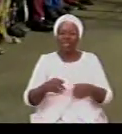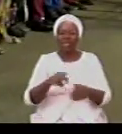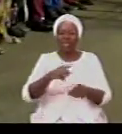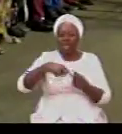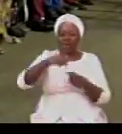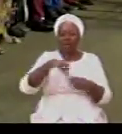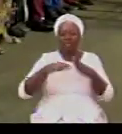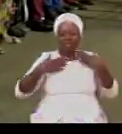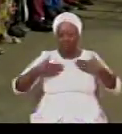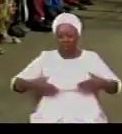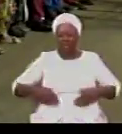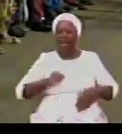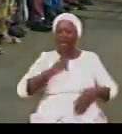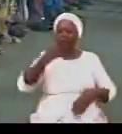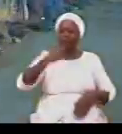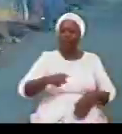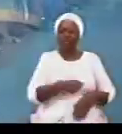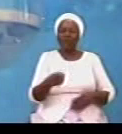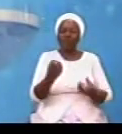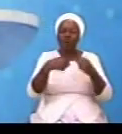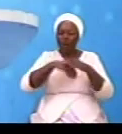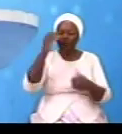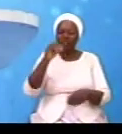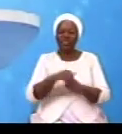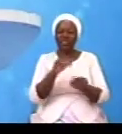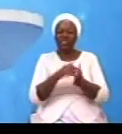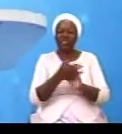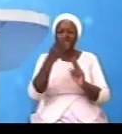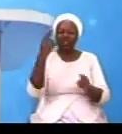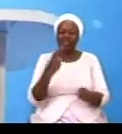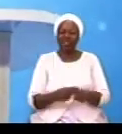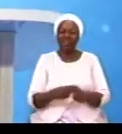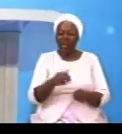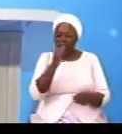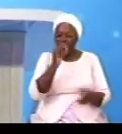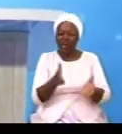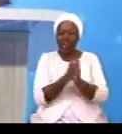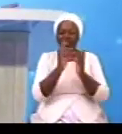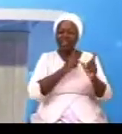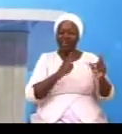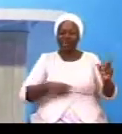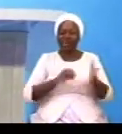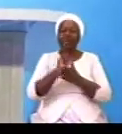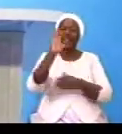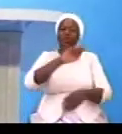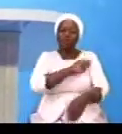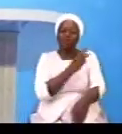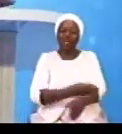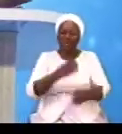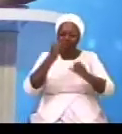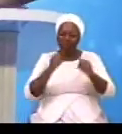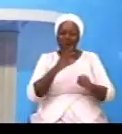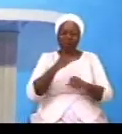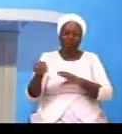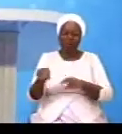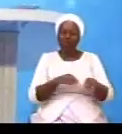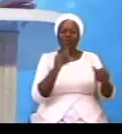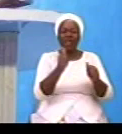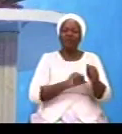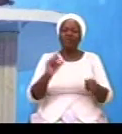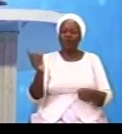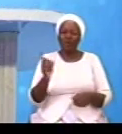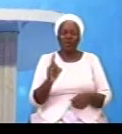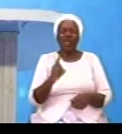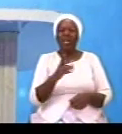name. I'm asking, Lord, that your mighty power will move everywhere. You are not a partial God. You do for